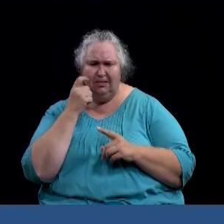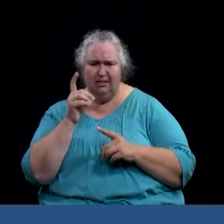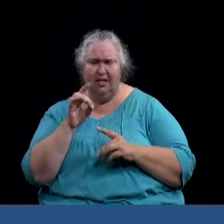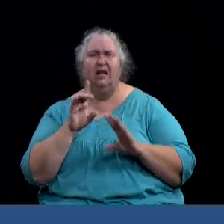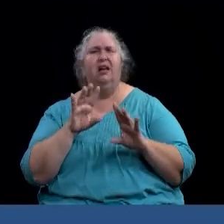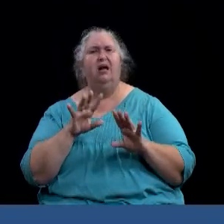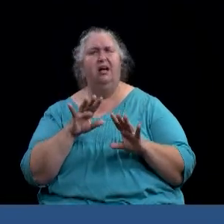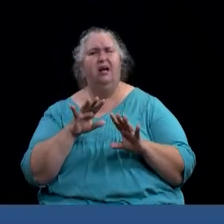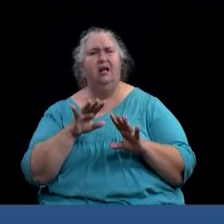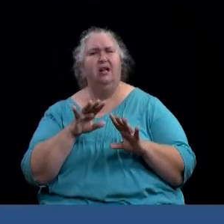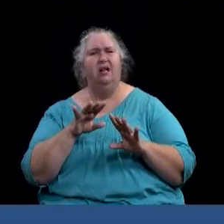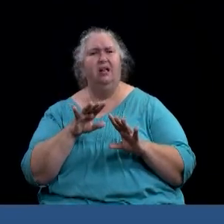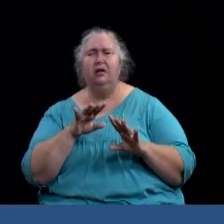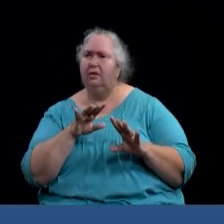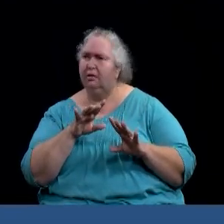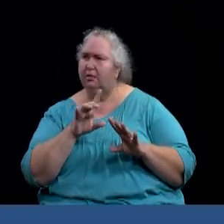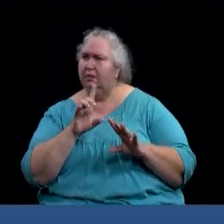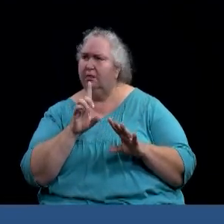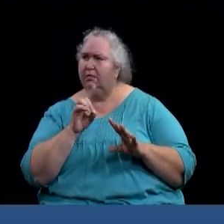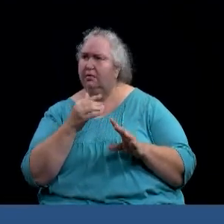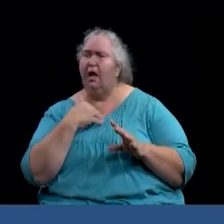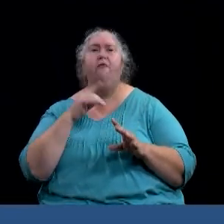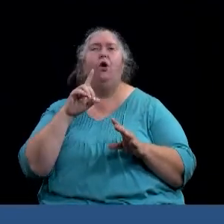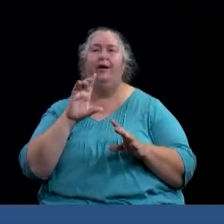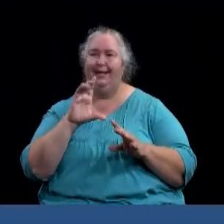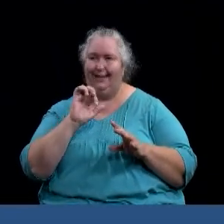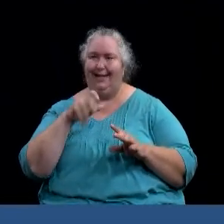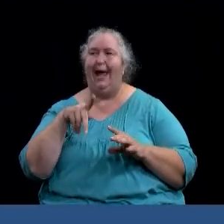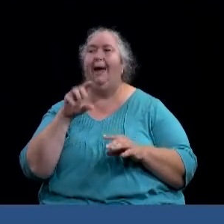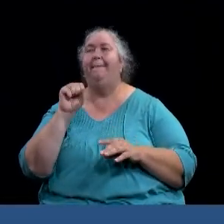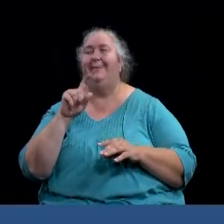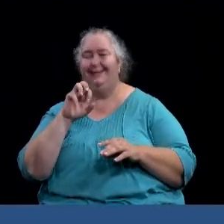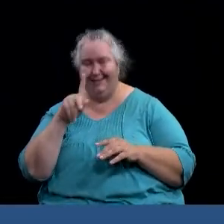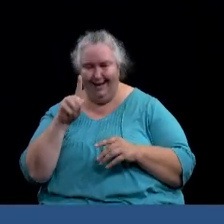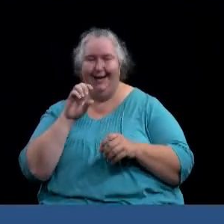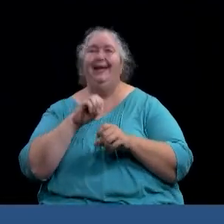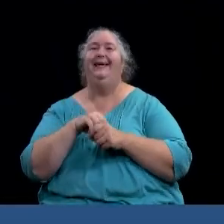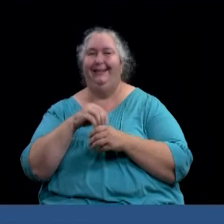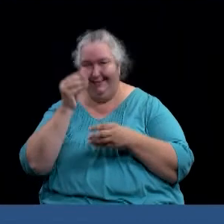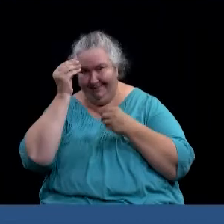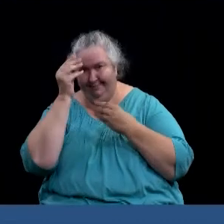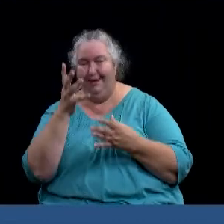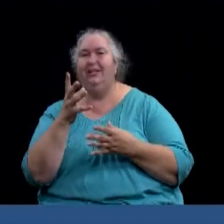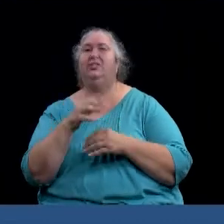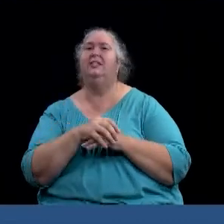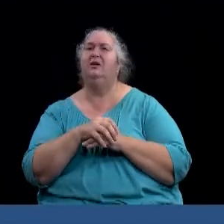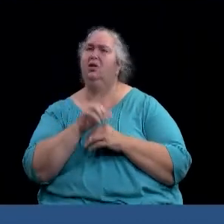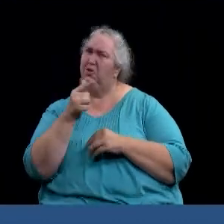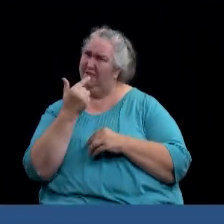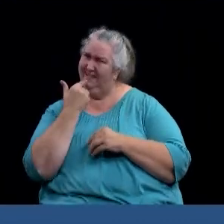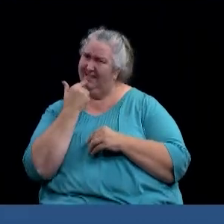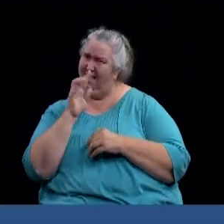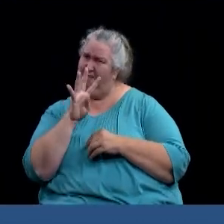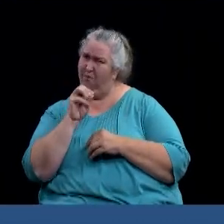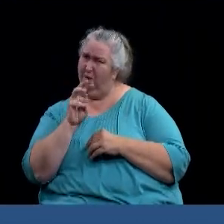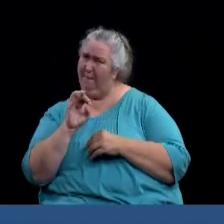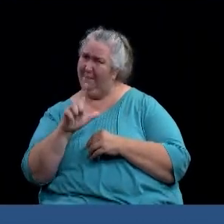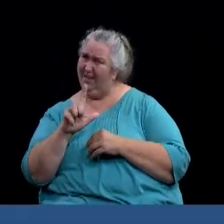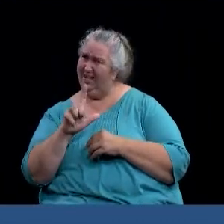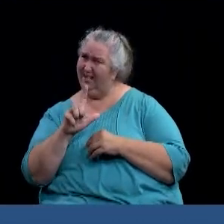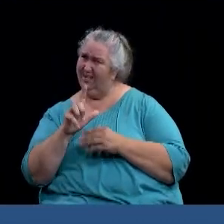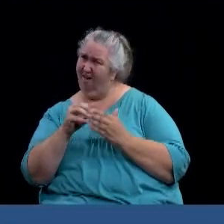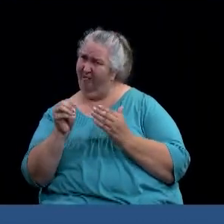stack information? How you said that's a $40 million deal? Right, and then that wasn't the